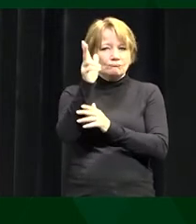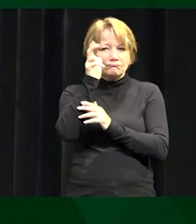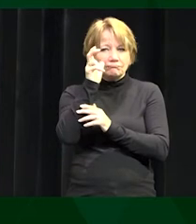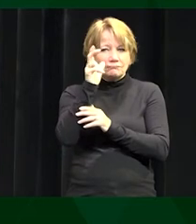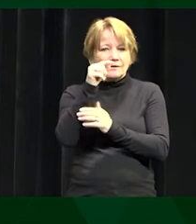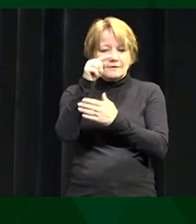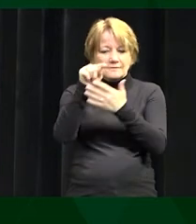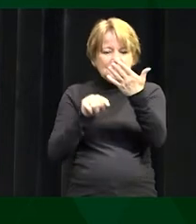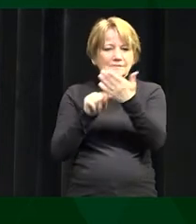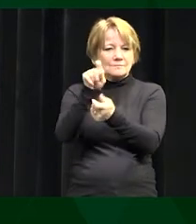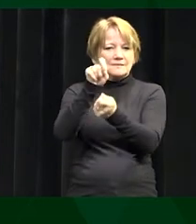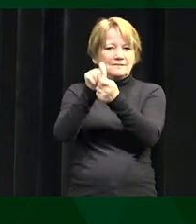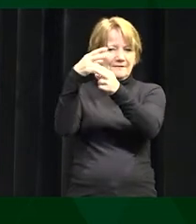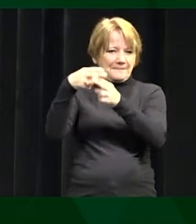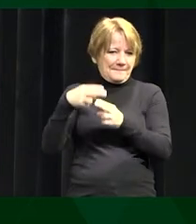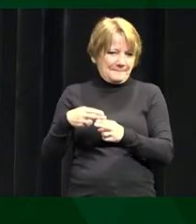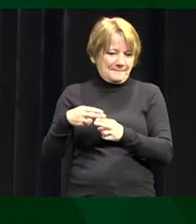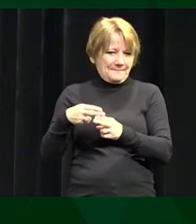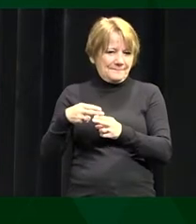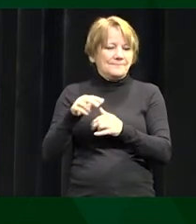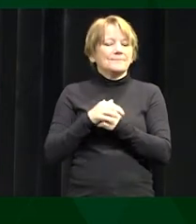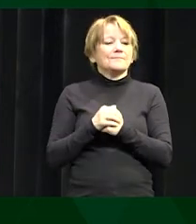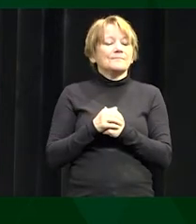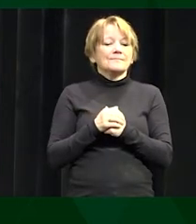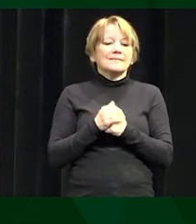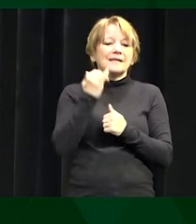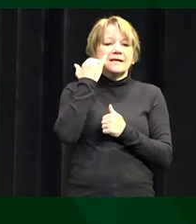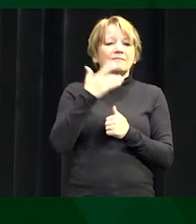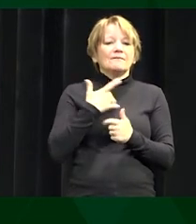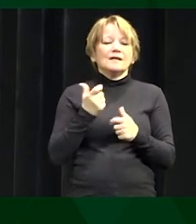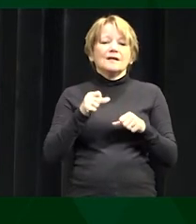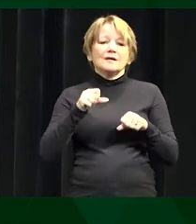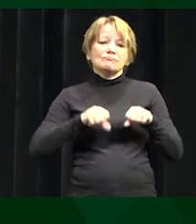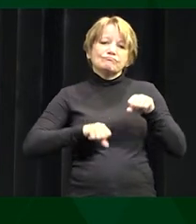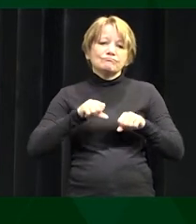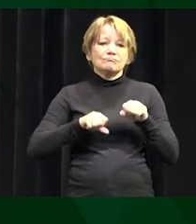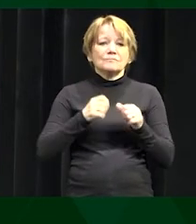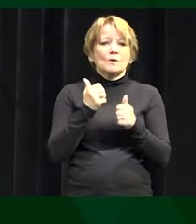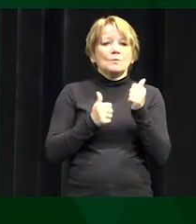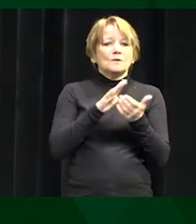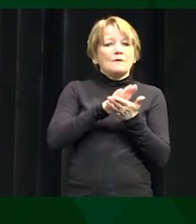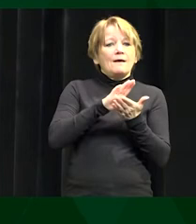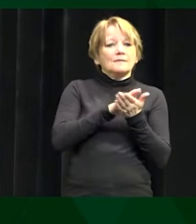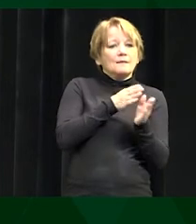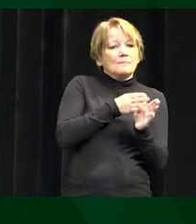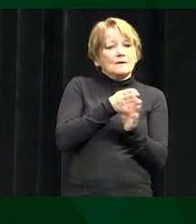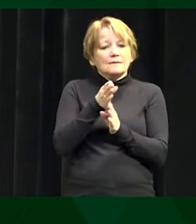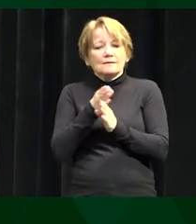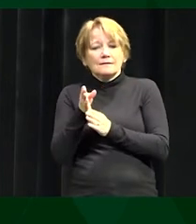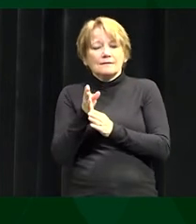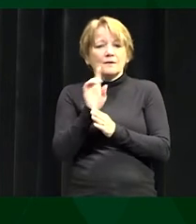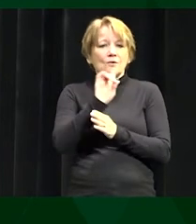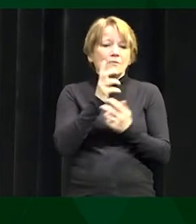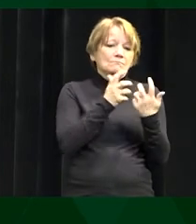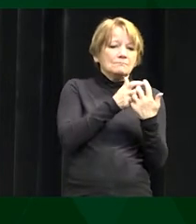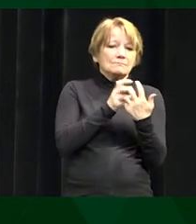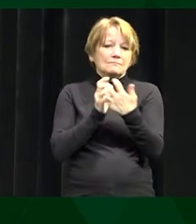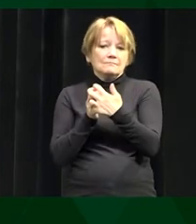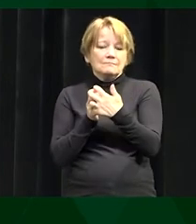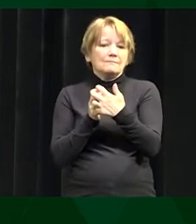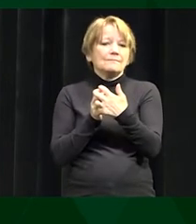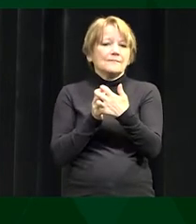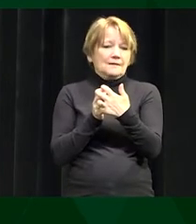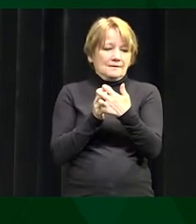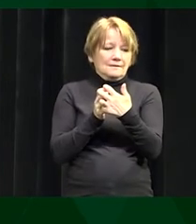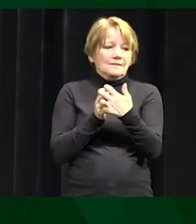within we have listed them here we will be back in a few moments to begin calling